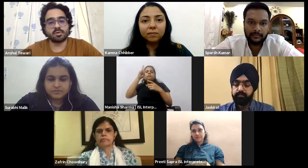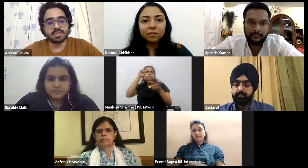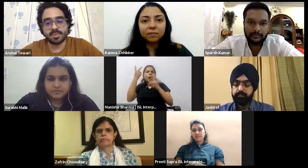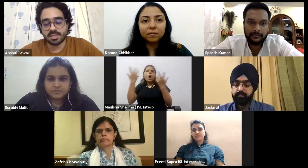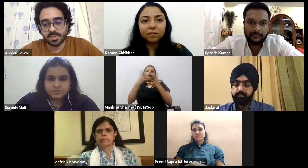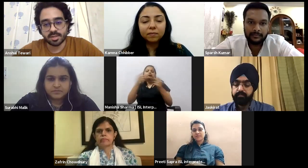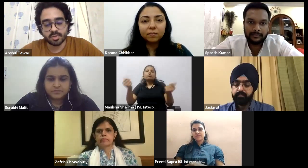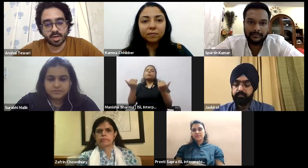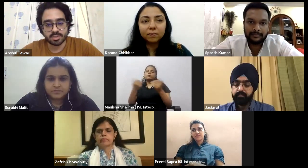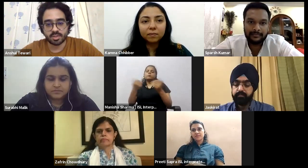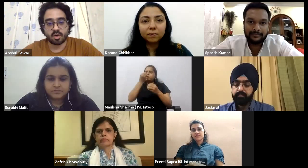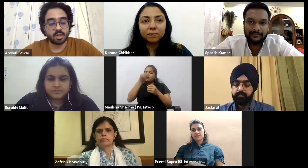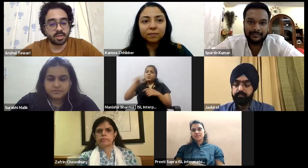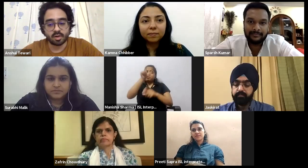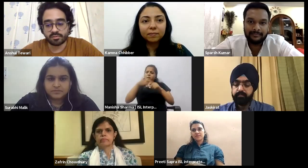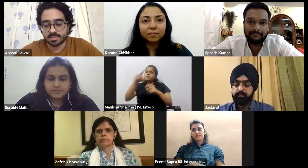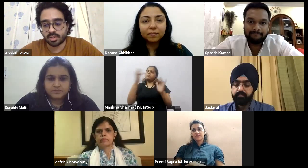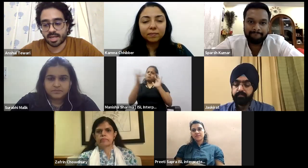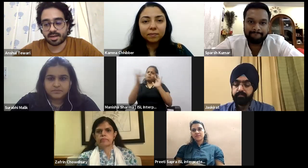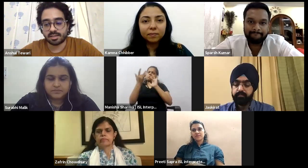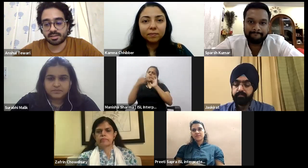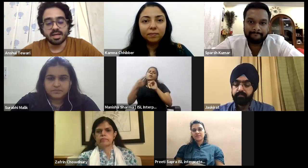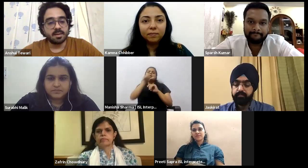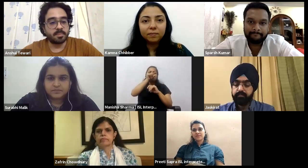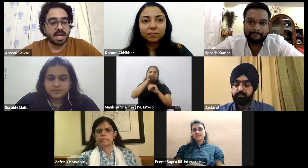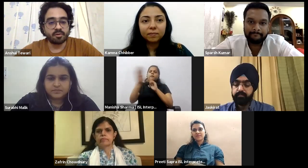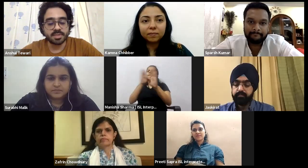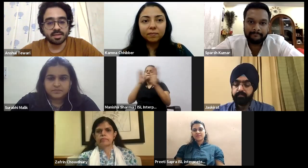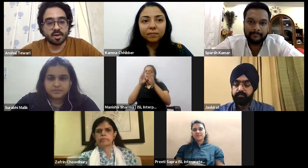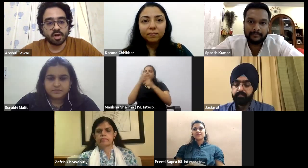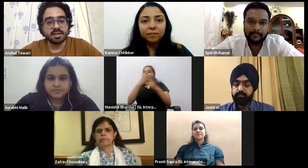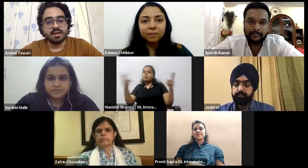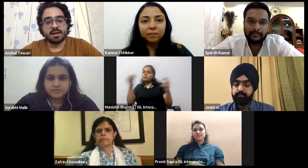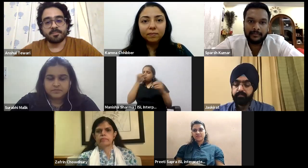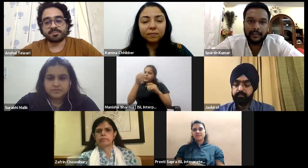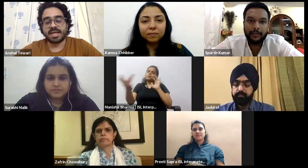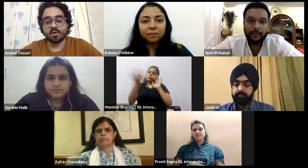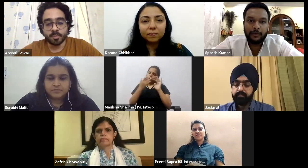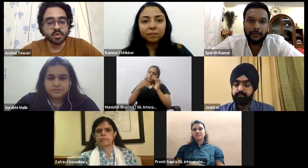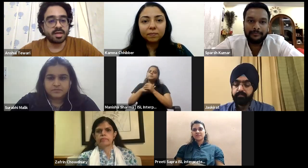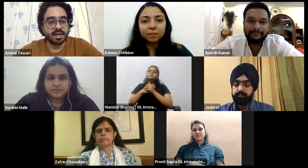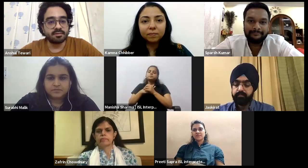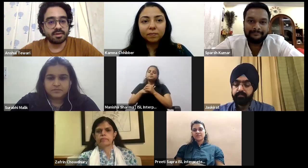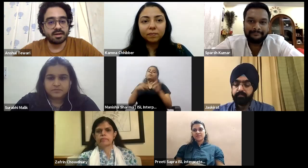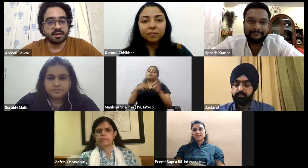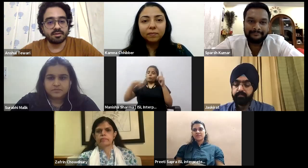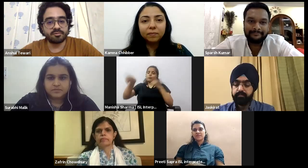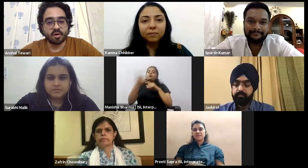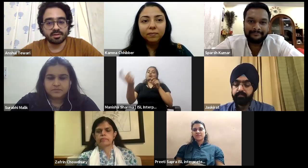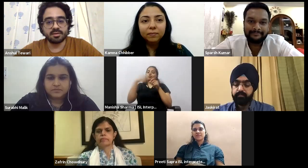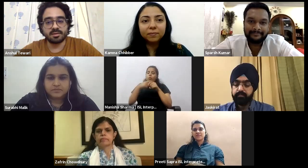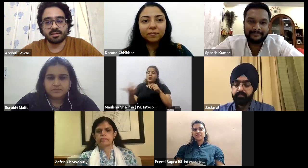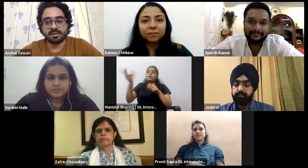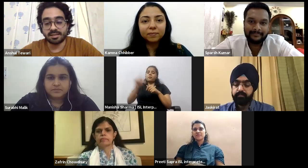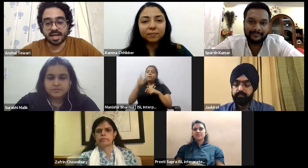reach out to these amazing speakers who joined us today on Twitter, on Facebook, and other platforms that they're on. And I hope you join again